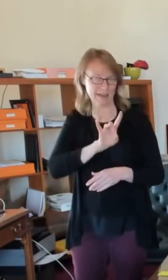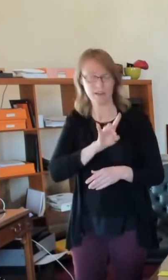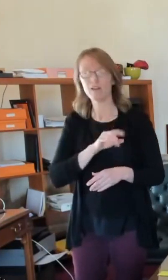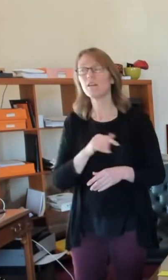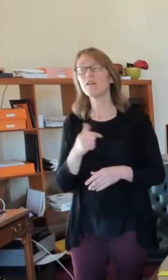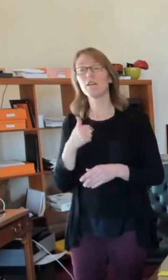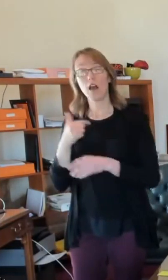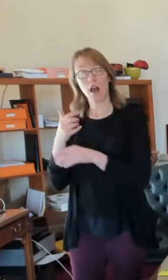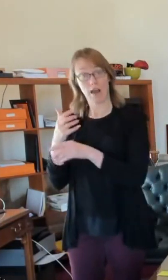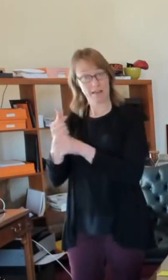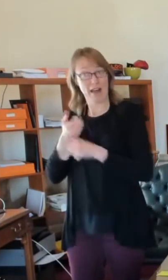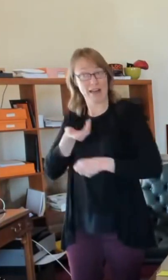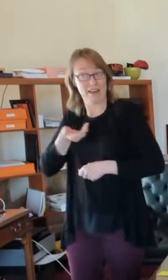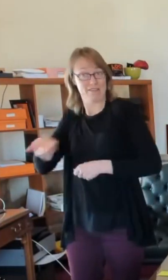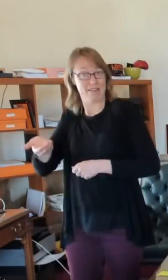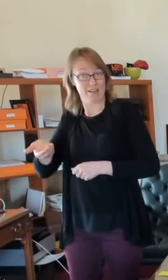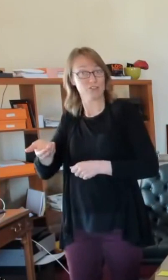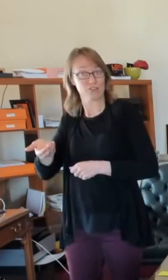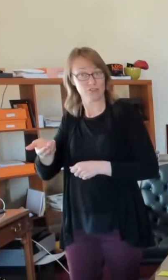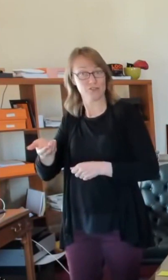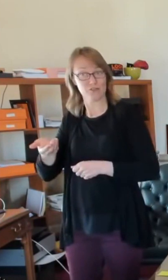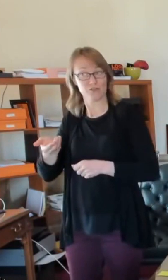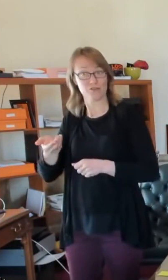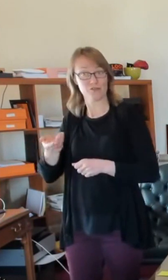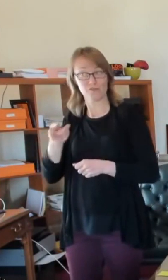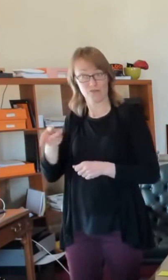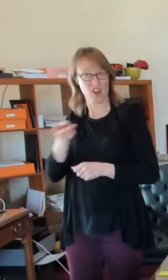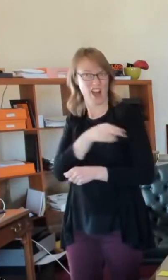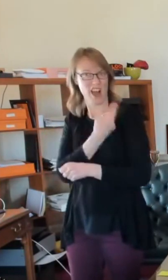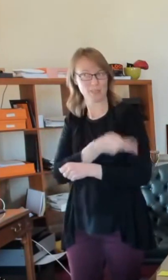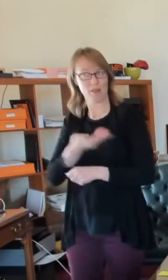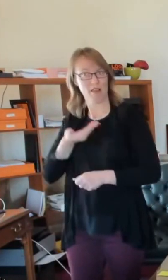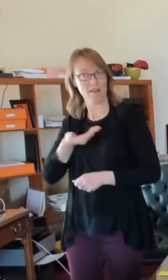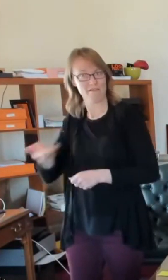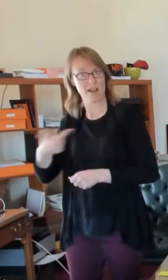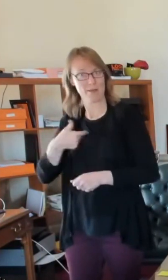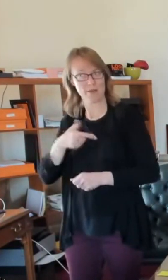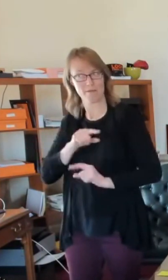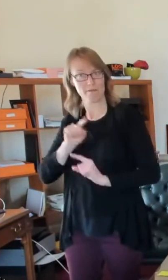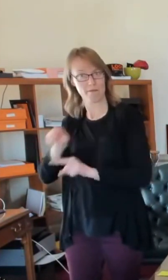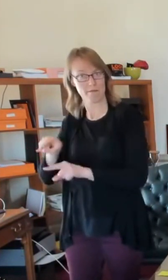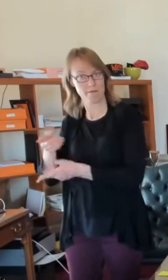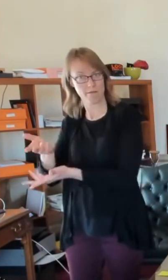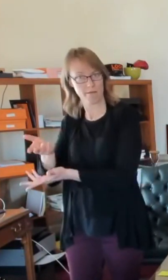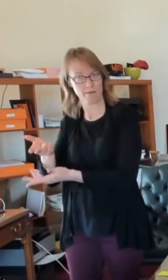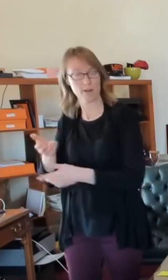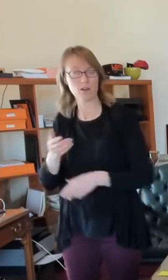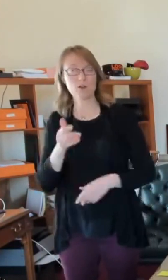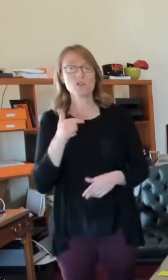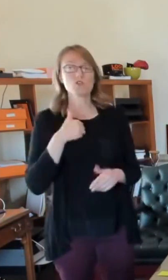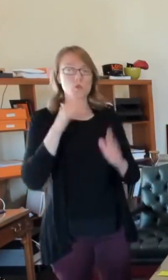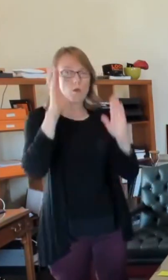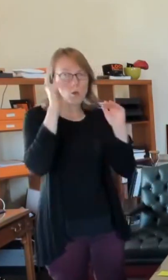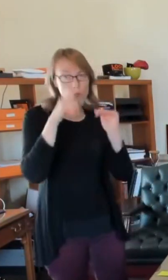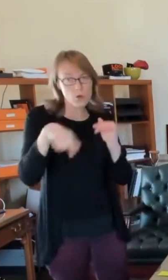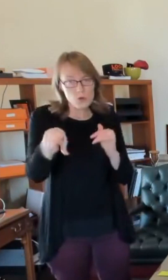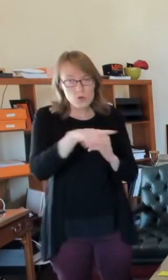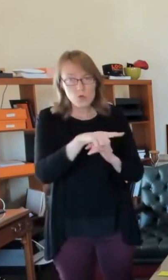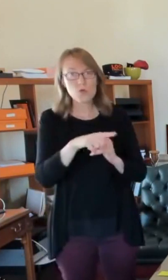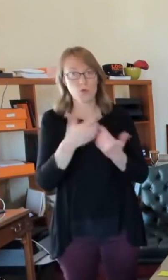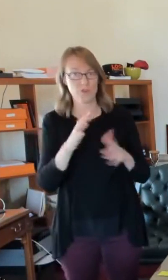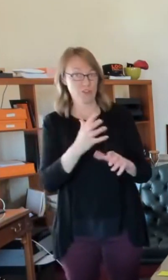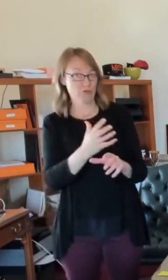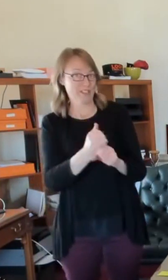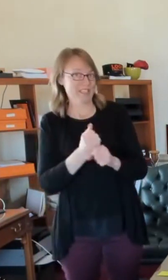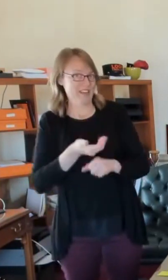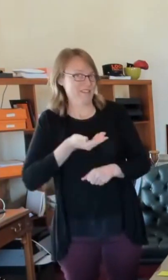have received an invitation from one of the hospital systems, because they have gotten the majority of the vaccine to date, and they are